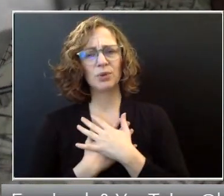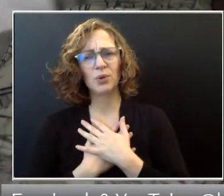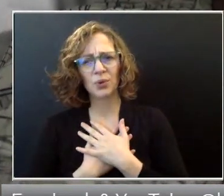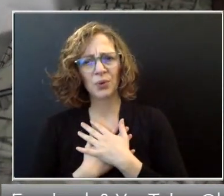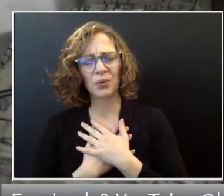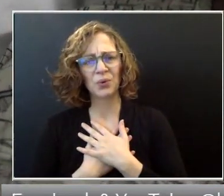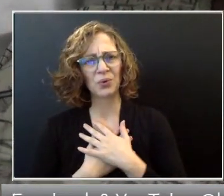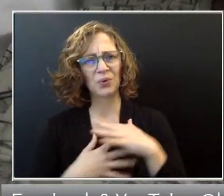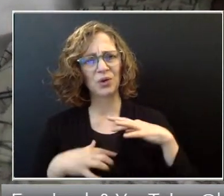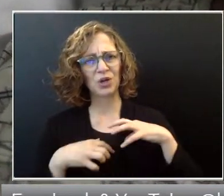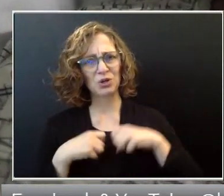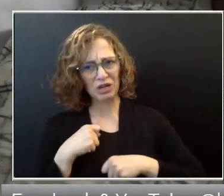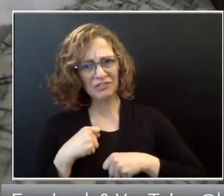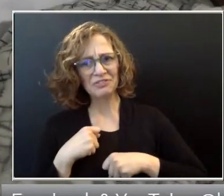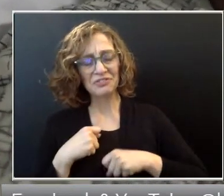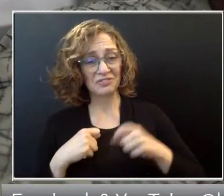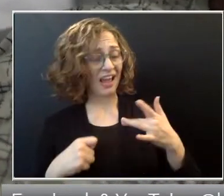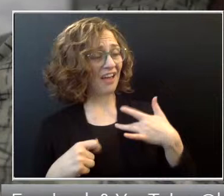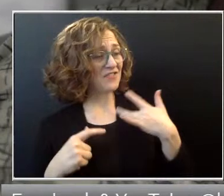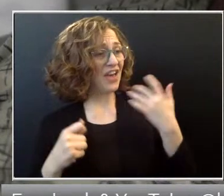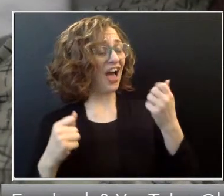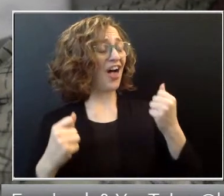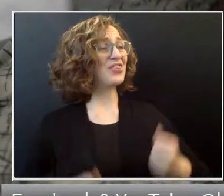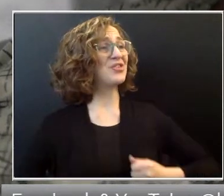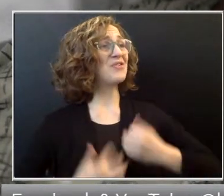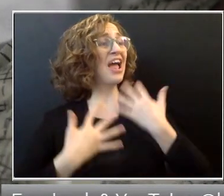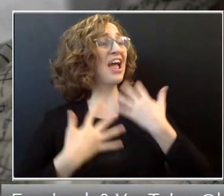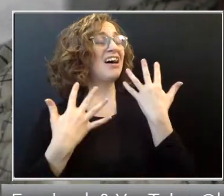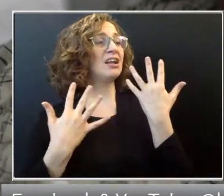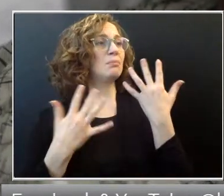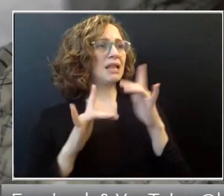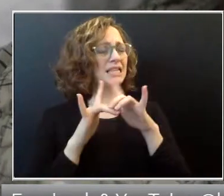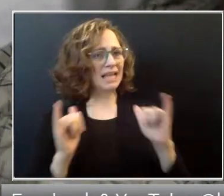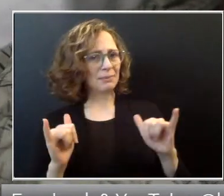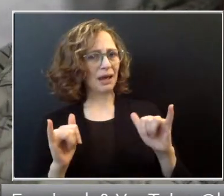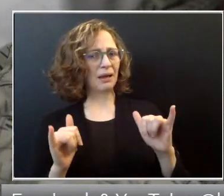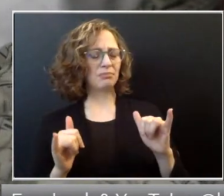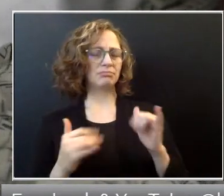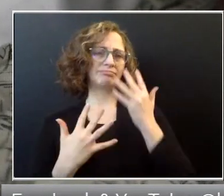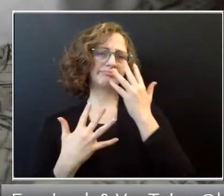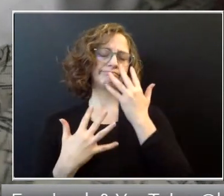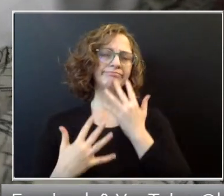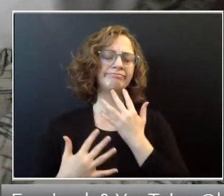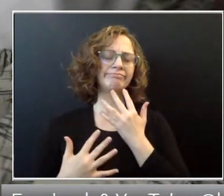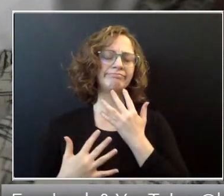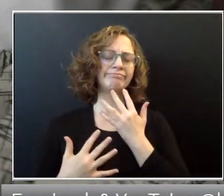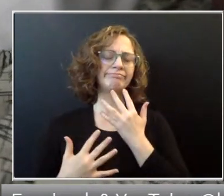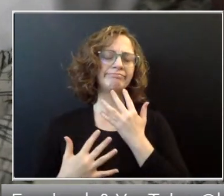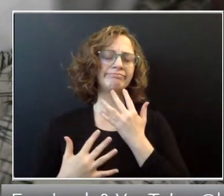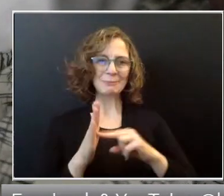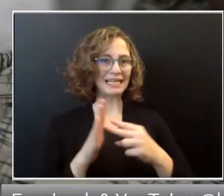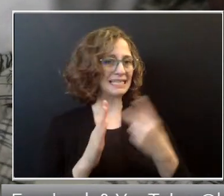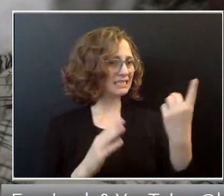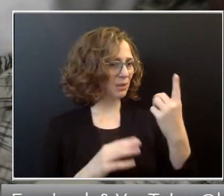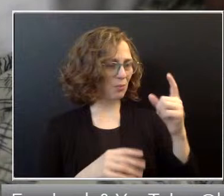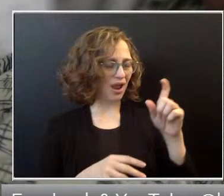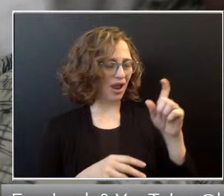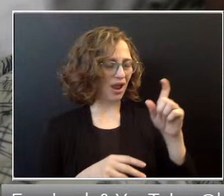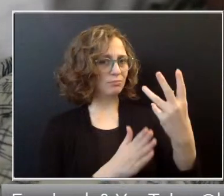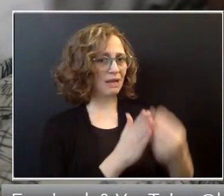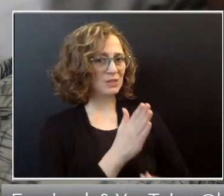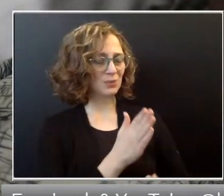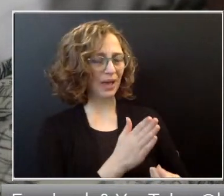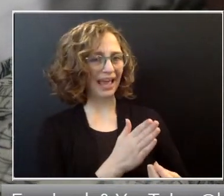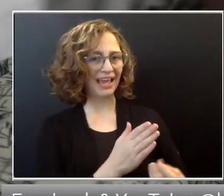to the other end and felt sad because I knew somebody had died to have this privilege to get this